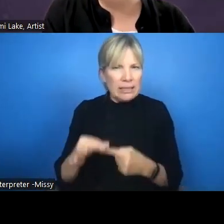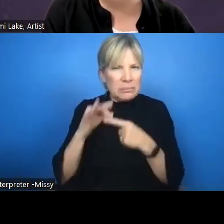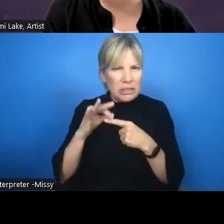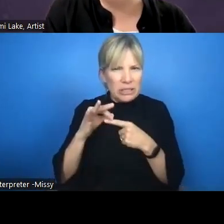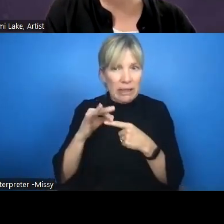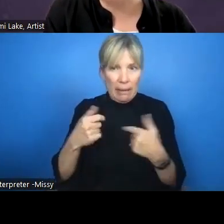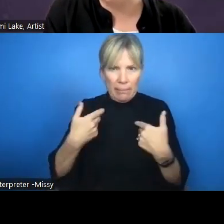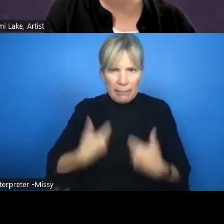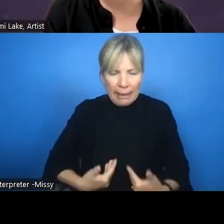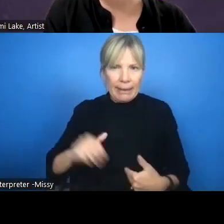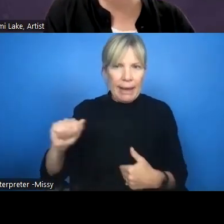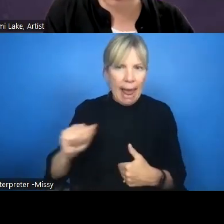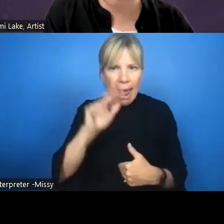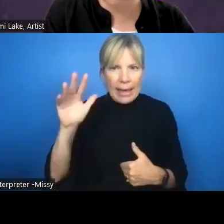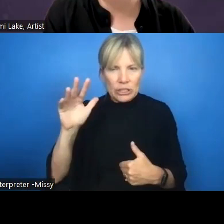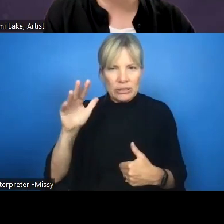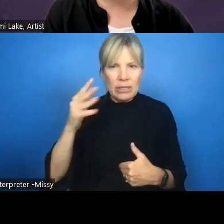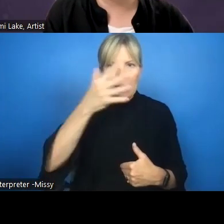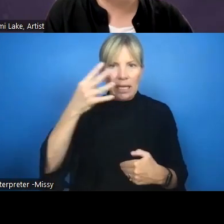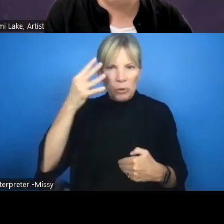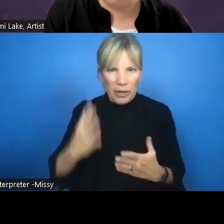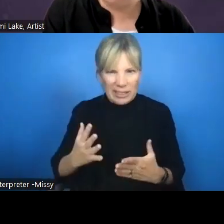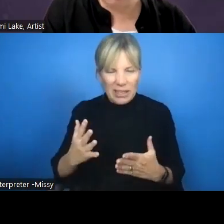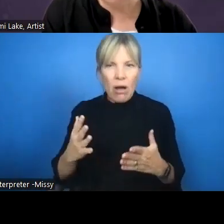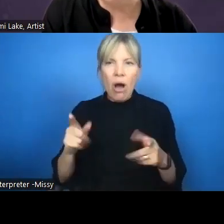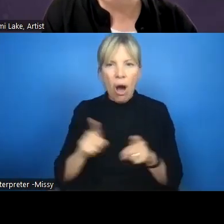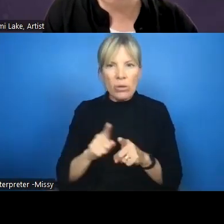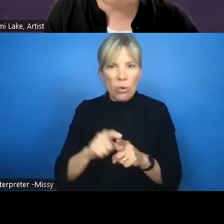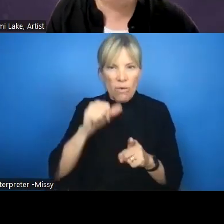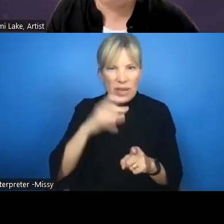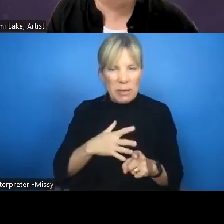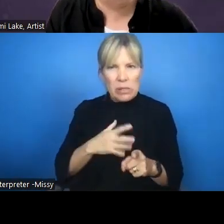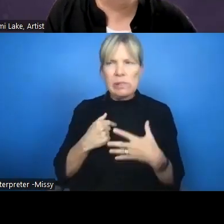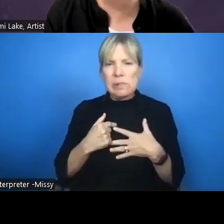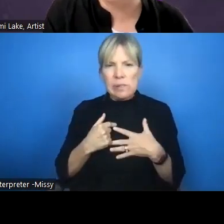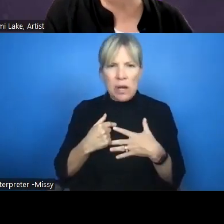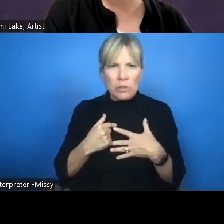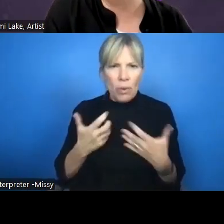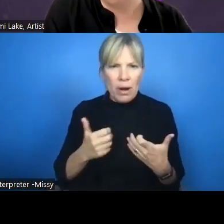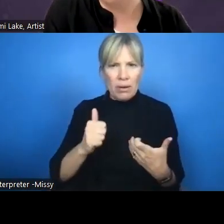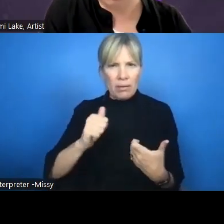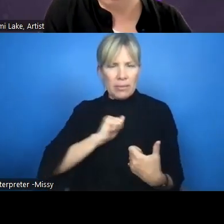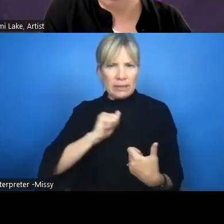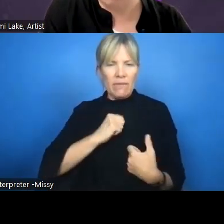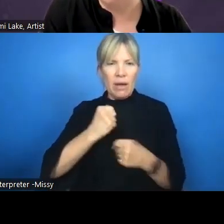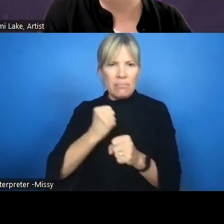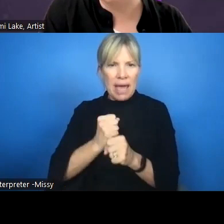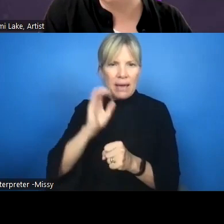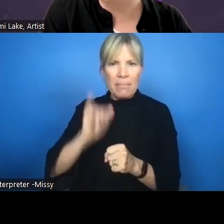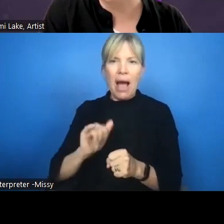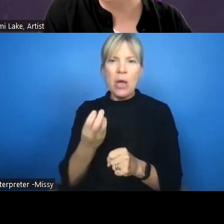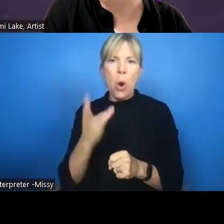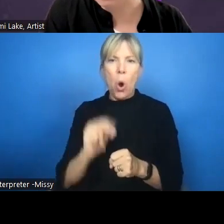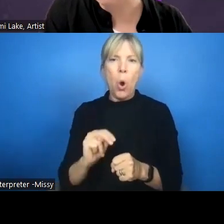me being an Asian immigrant and also female. So I wanted to make my own version of a Hosoge. I